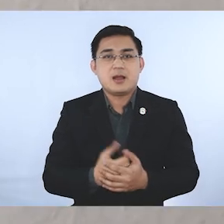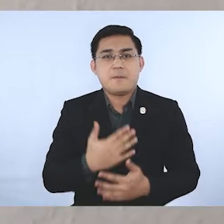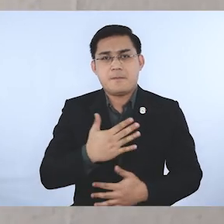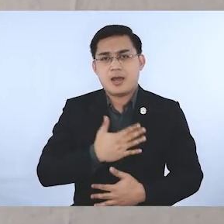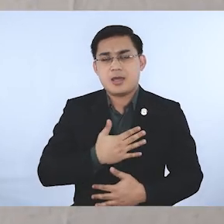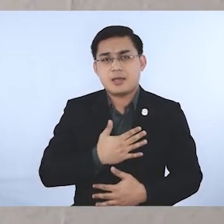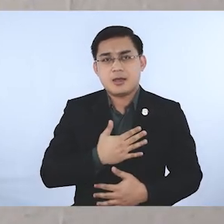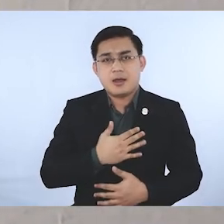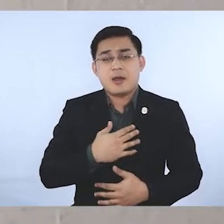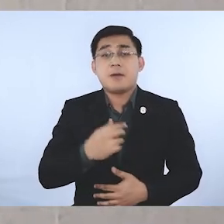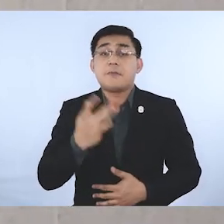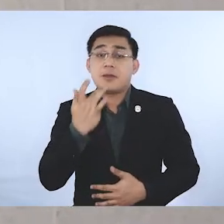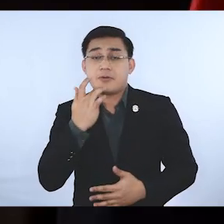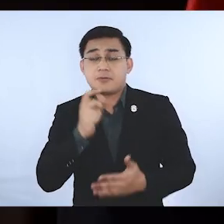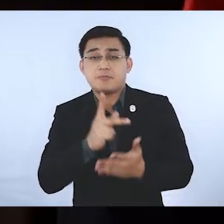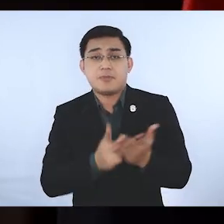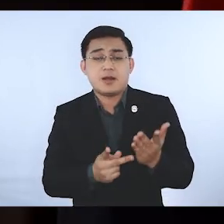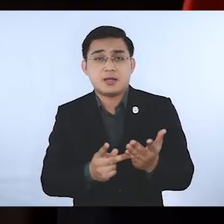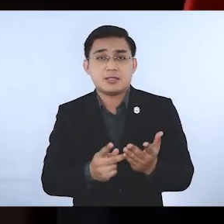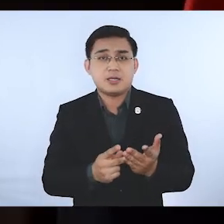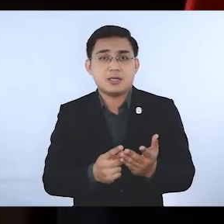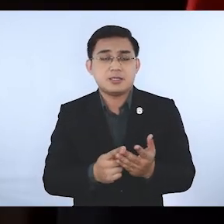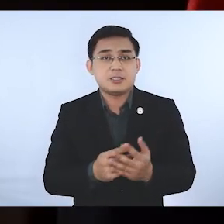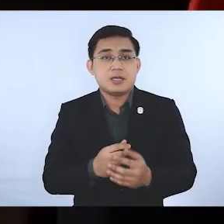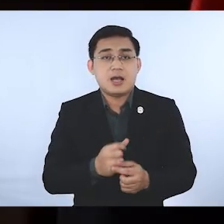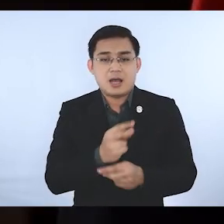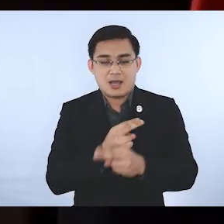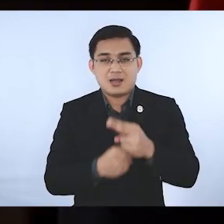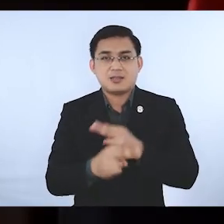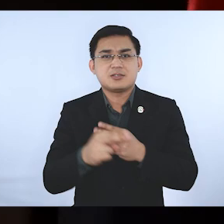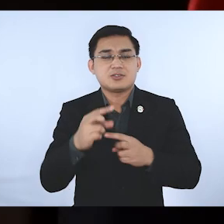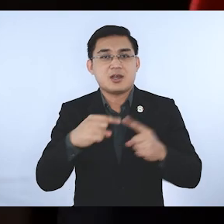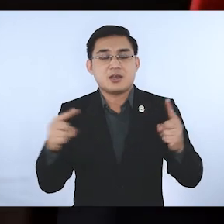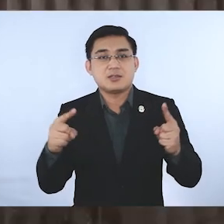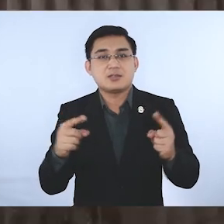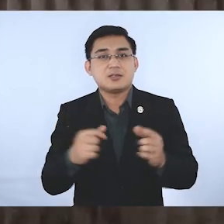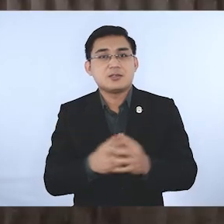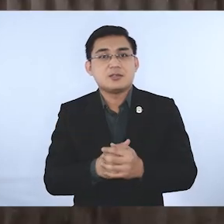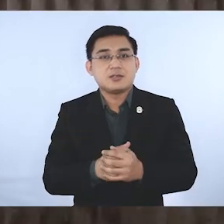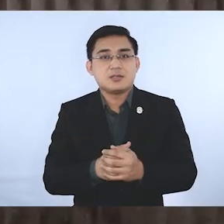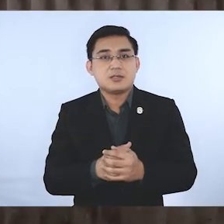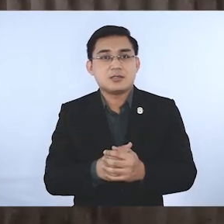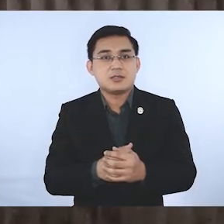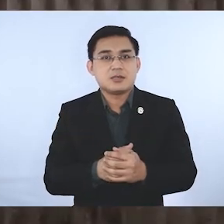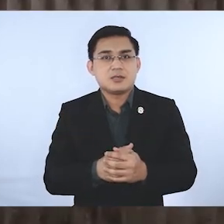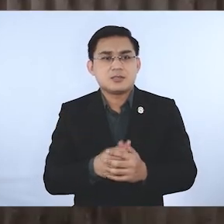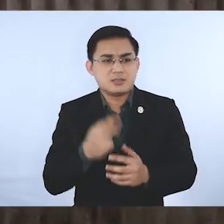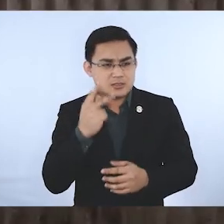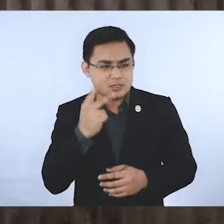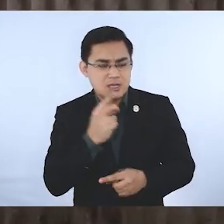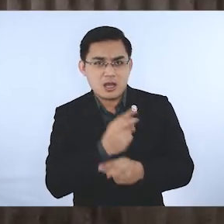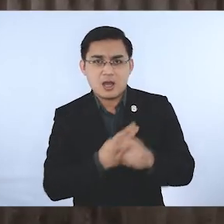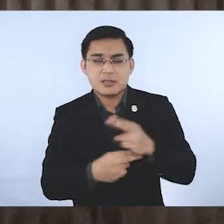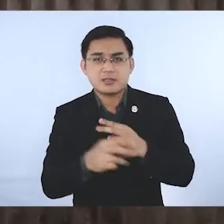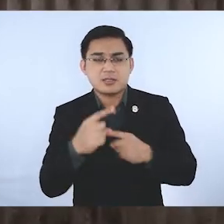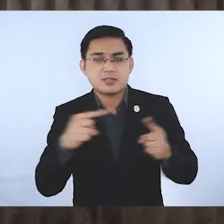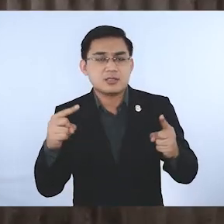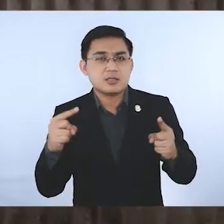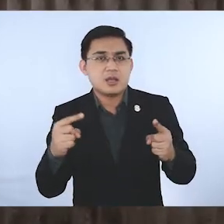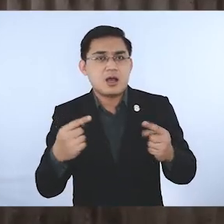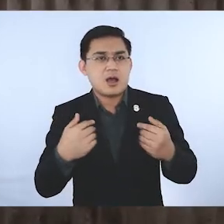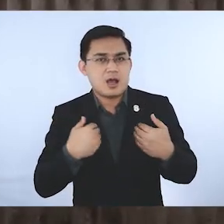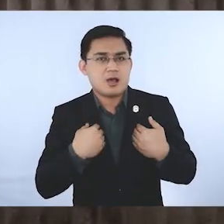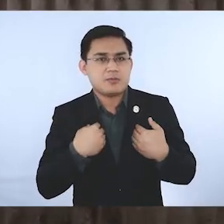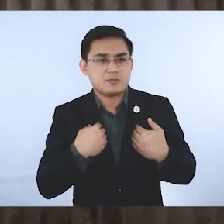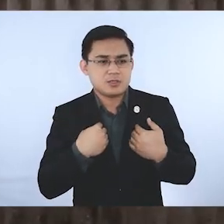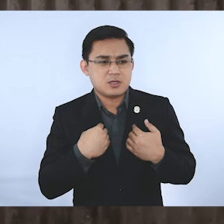My favorite part was when we did the hand signs. It was fun learning the hand signs because each hand sign